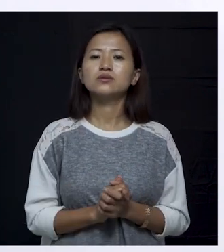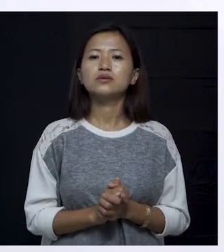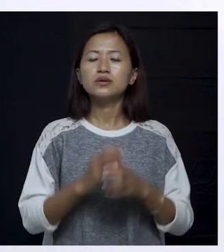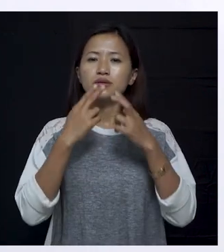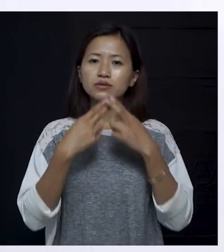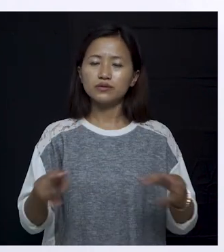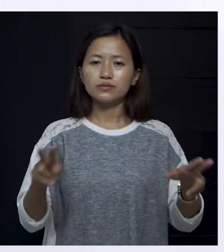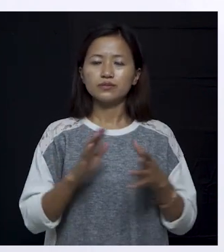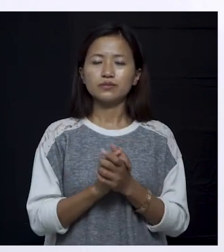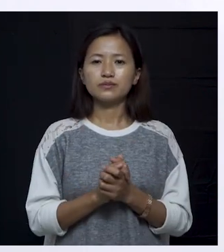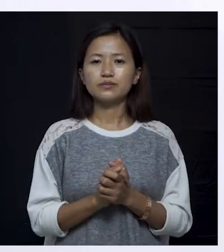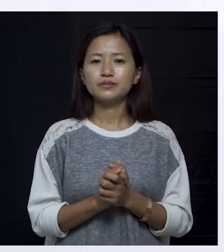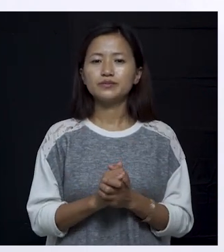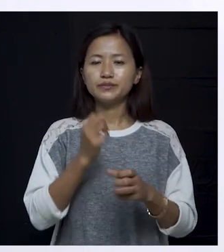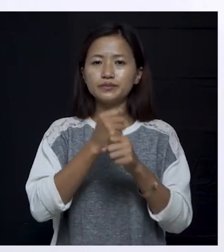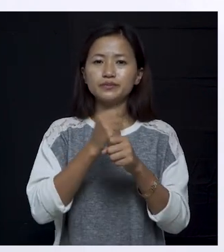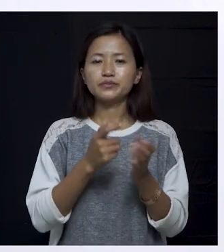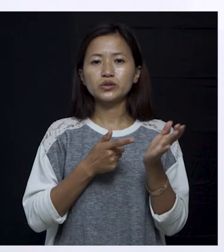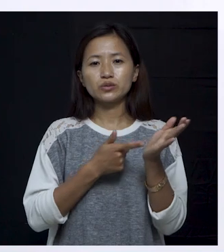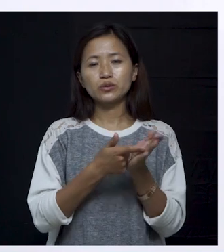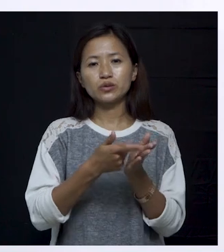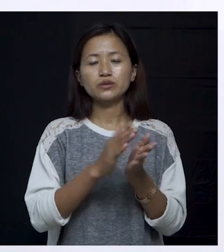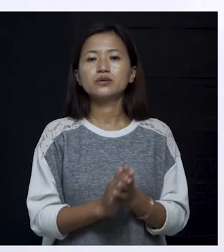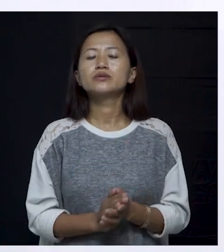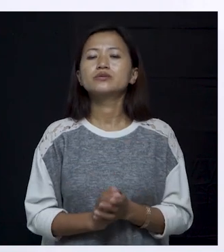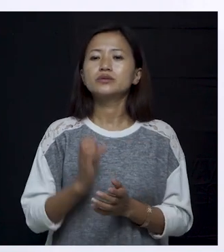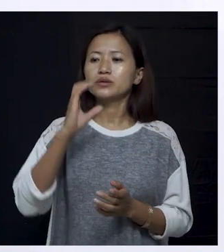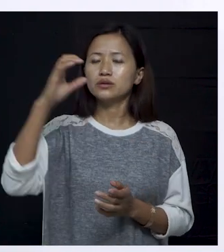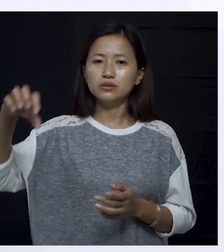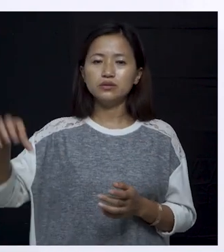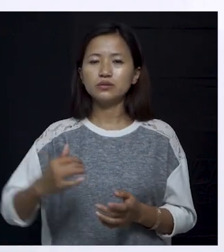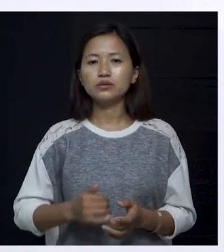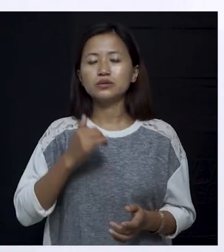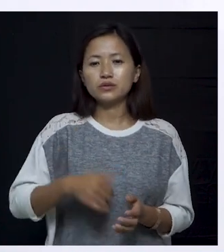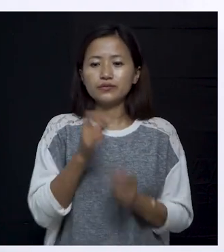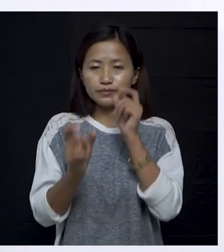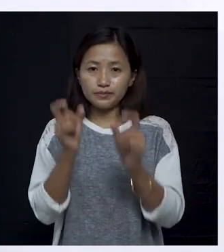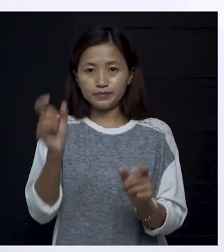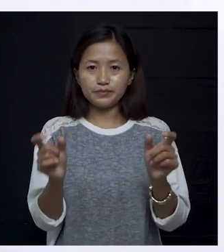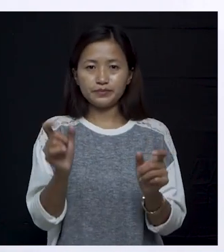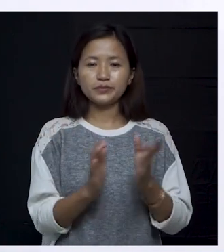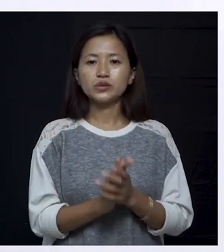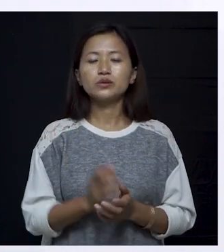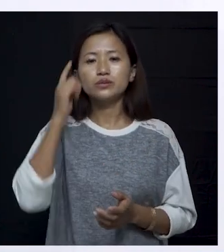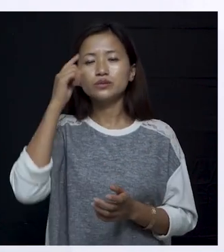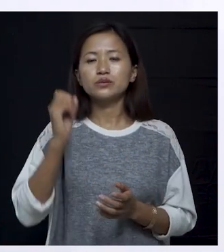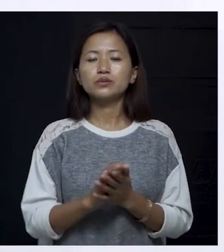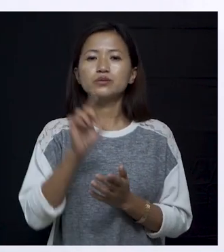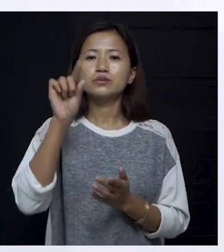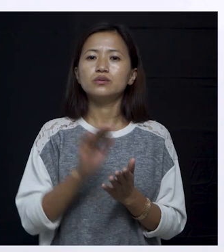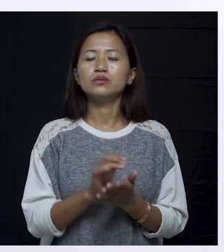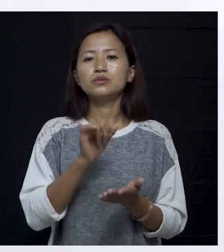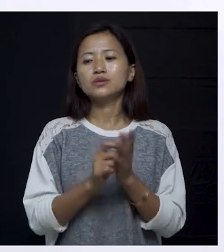means freedom, where the government is ruling the country according to the wishes of the people. So to do that, the